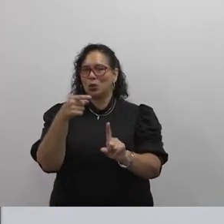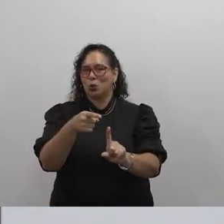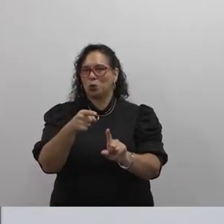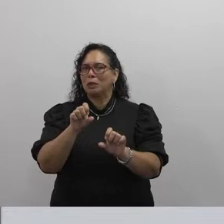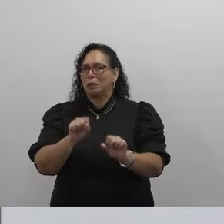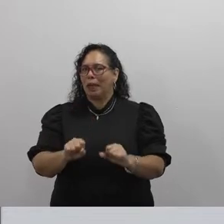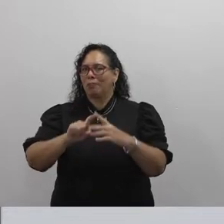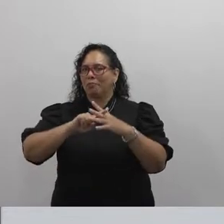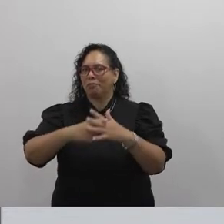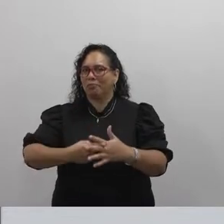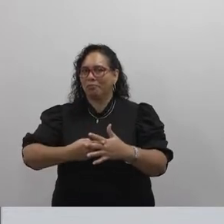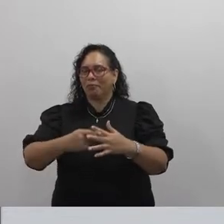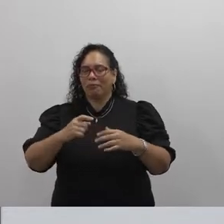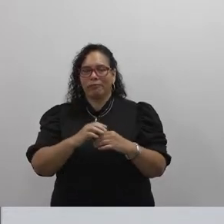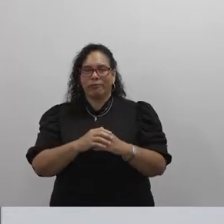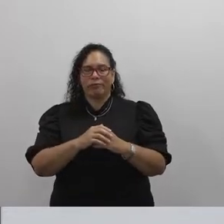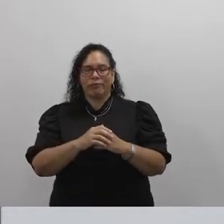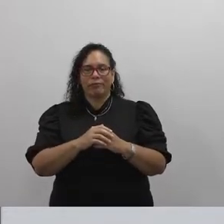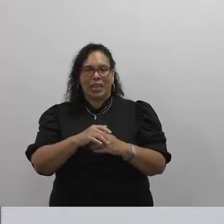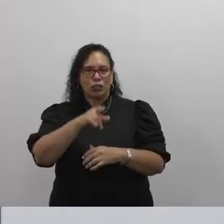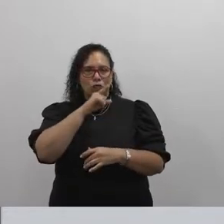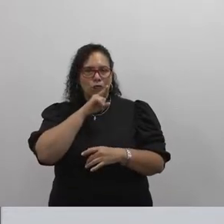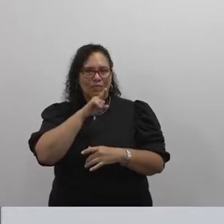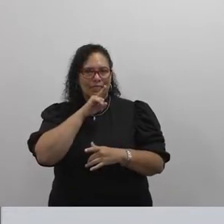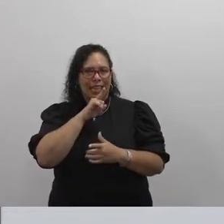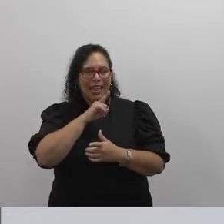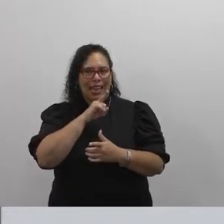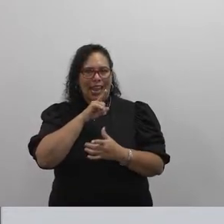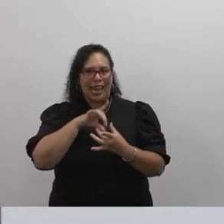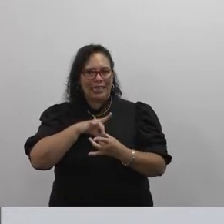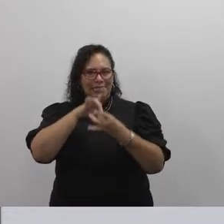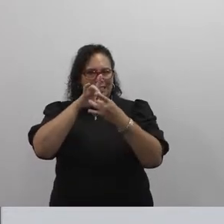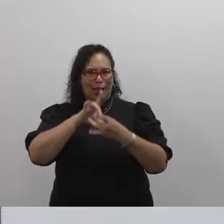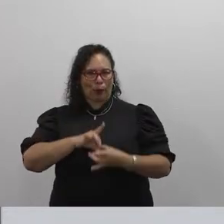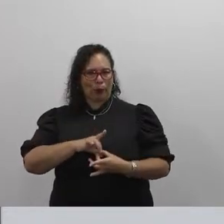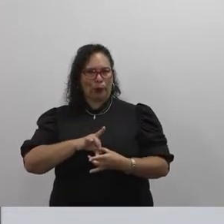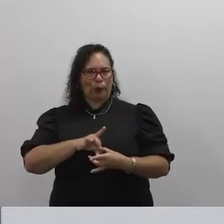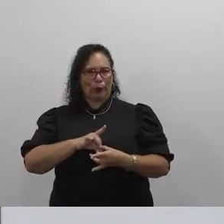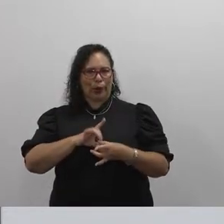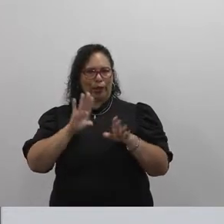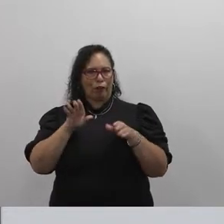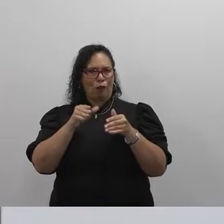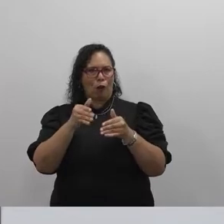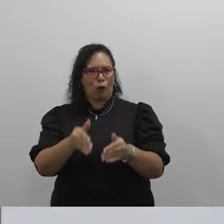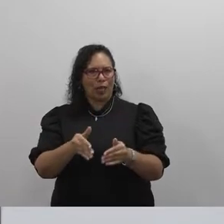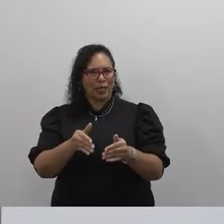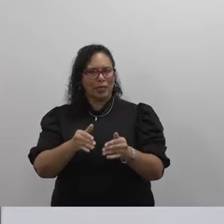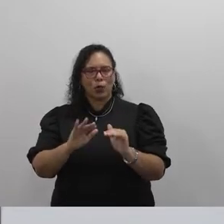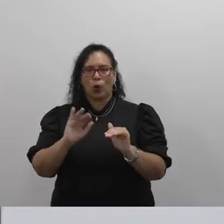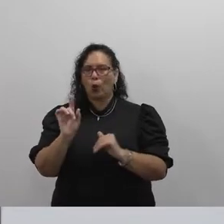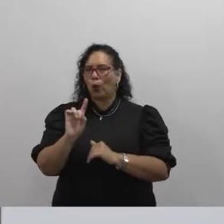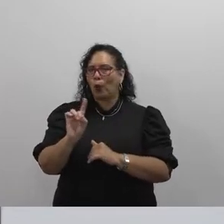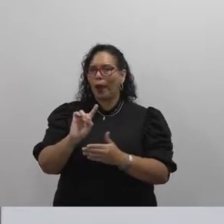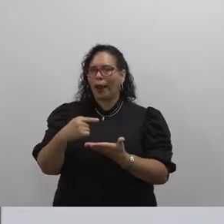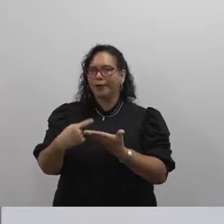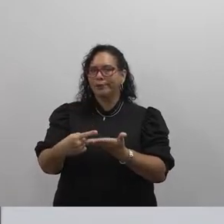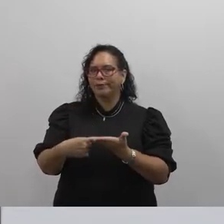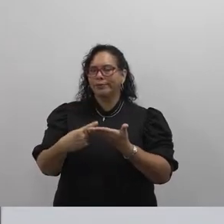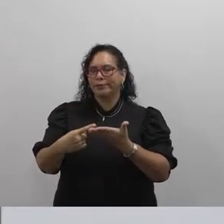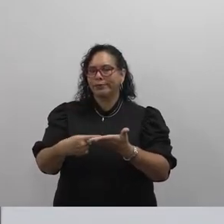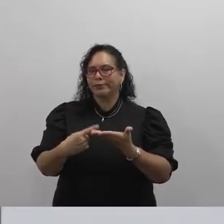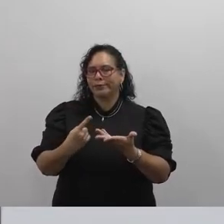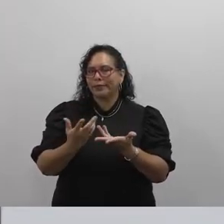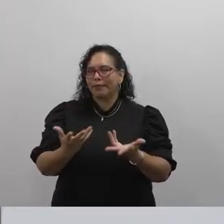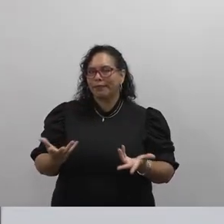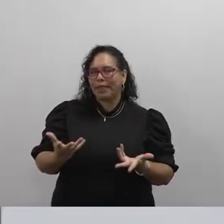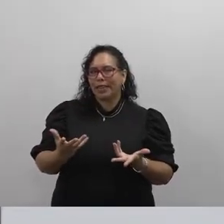on, and really kind of get us centered and focused perhaps on where we could address some things, such as what I'll call low-hanging fruit, right? Is